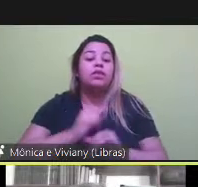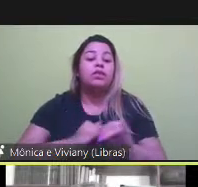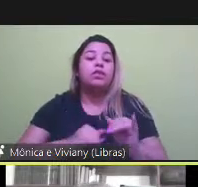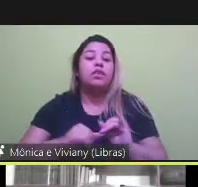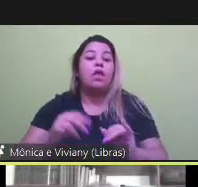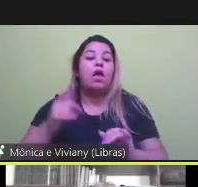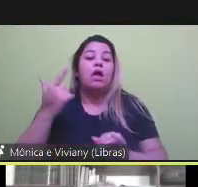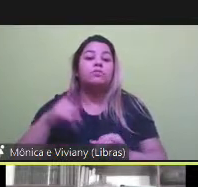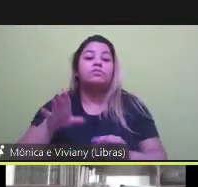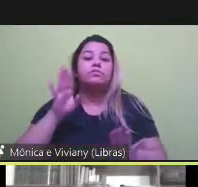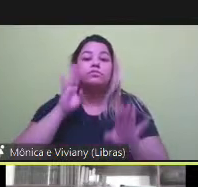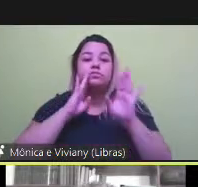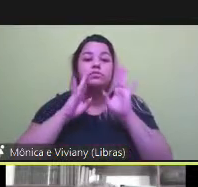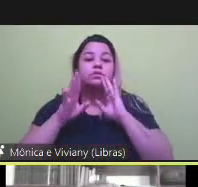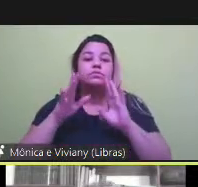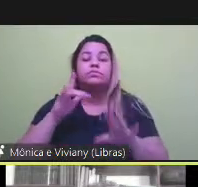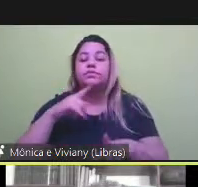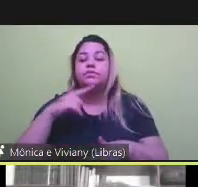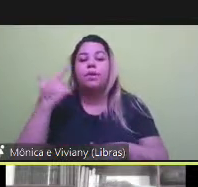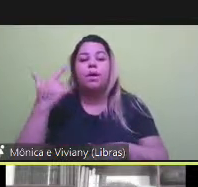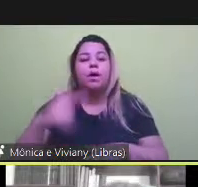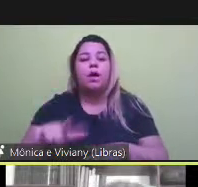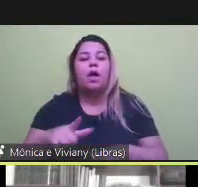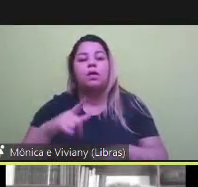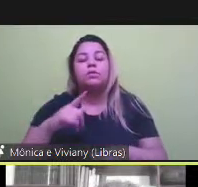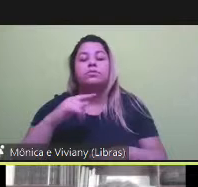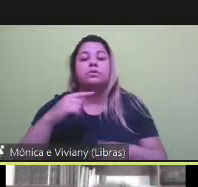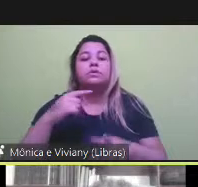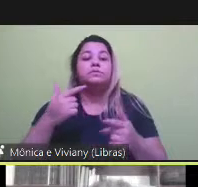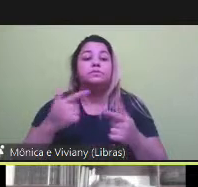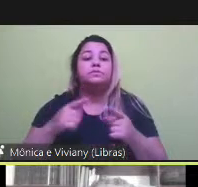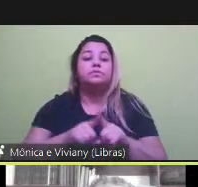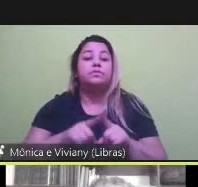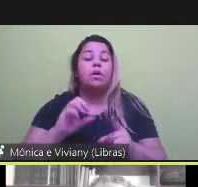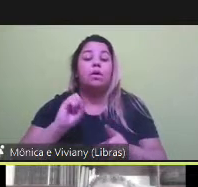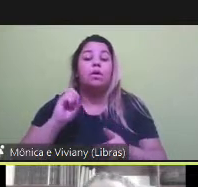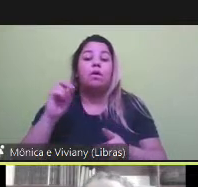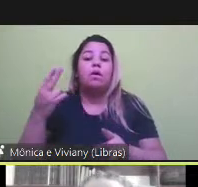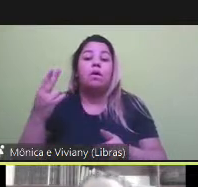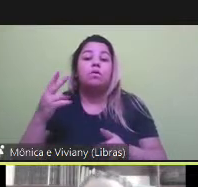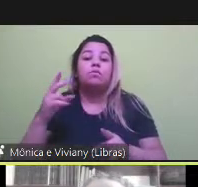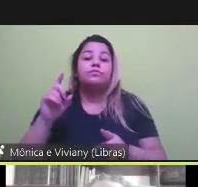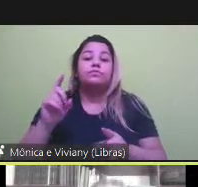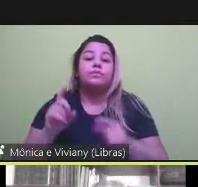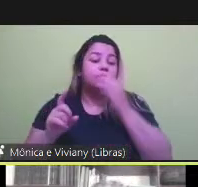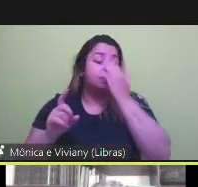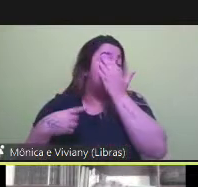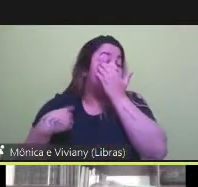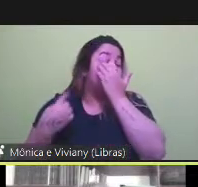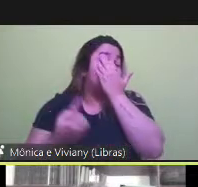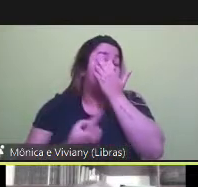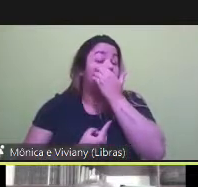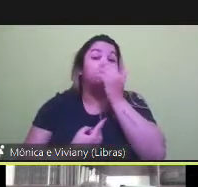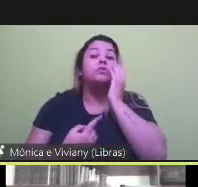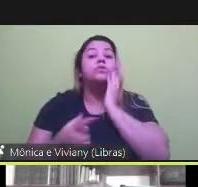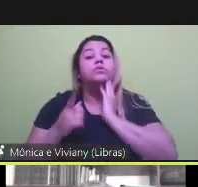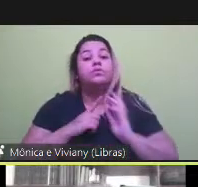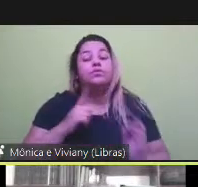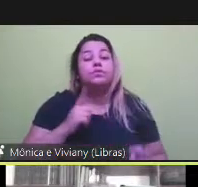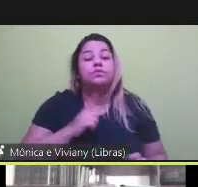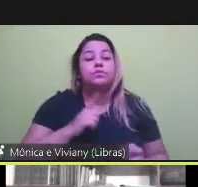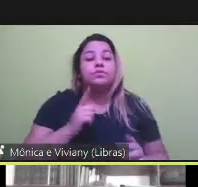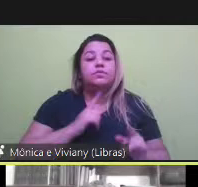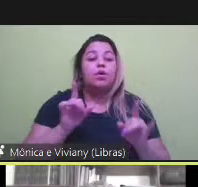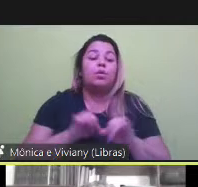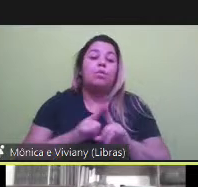the leadership, and they needed an active collaboration. It should continue over time. Sometimes it took some